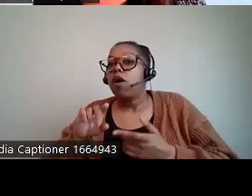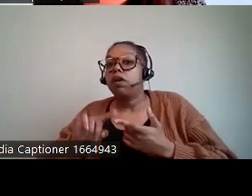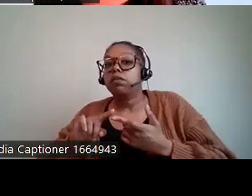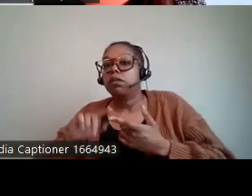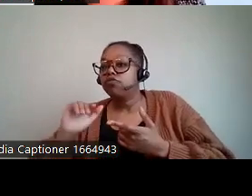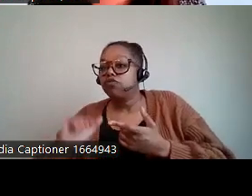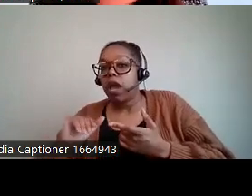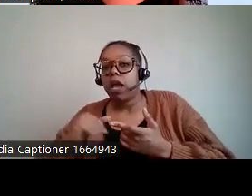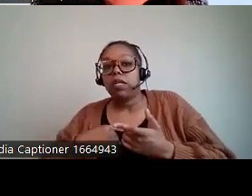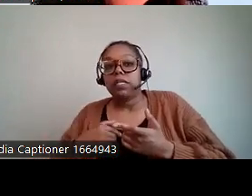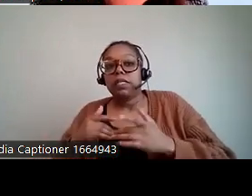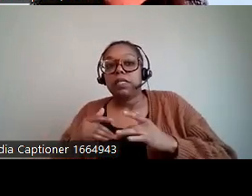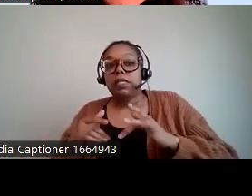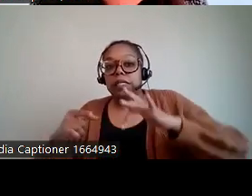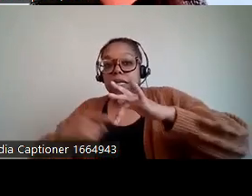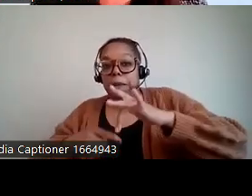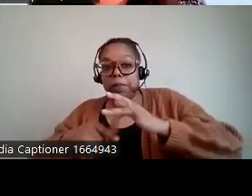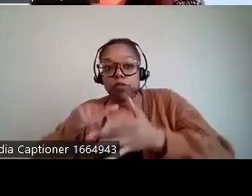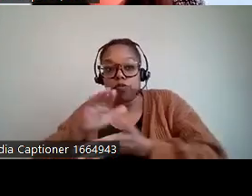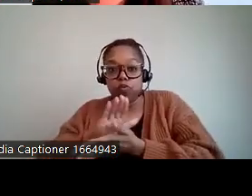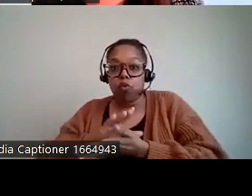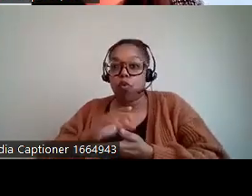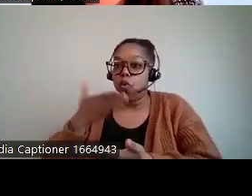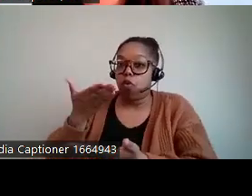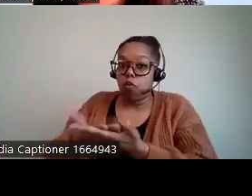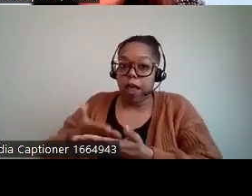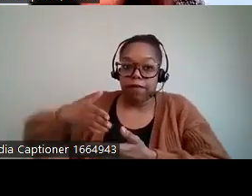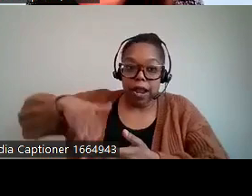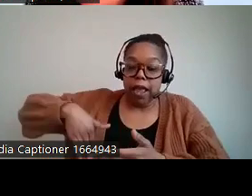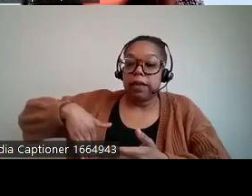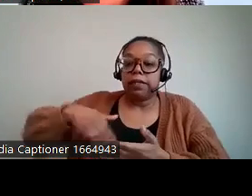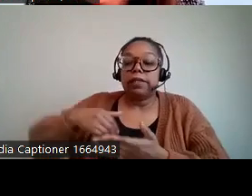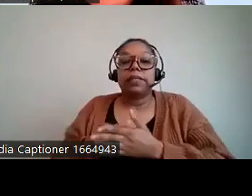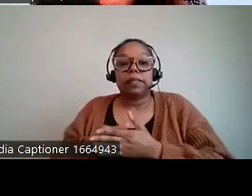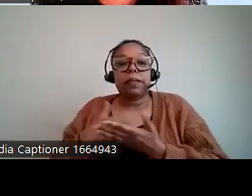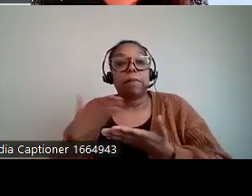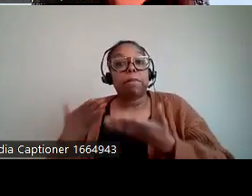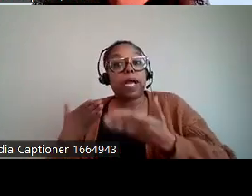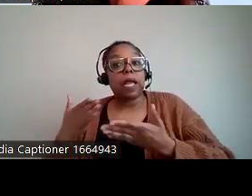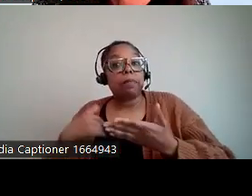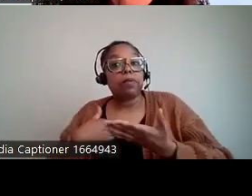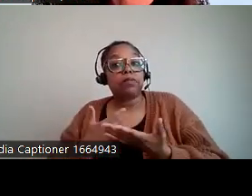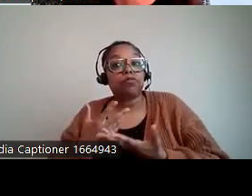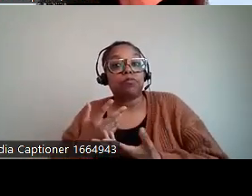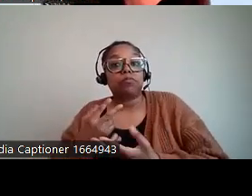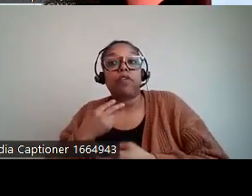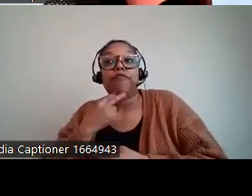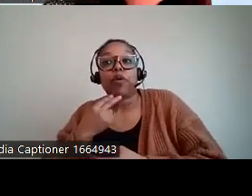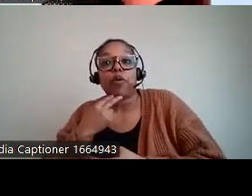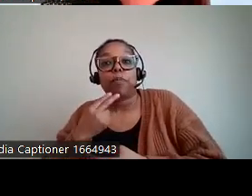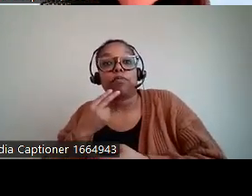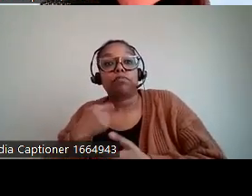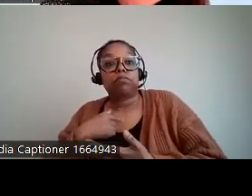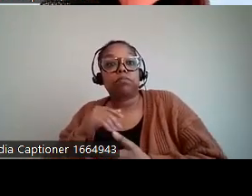skipping altogether, or just getting there late. There might be some physical or verbal aggression within the home, or maybe the